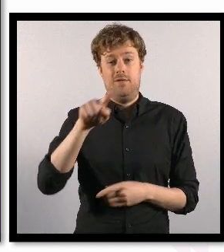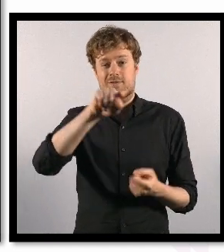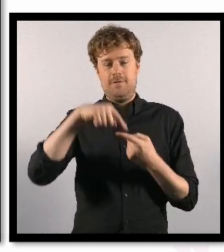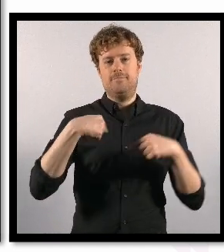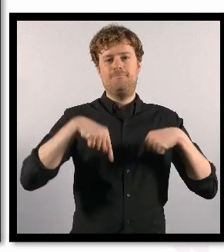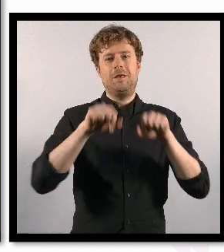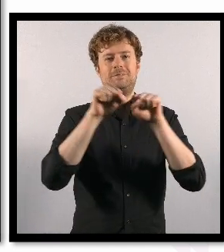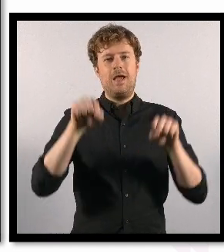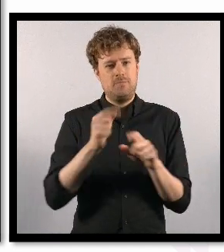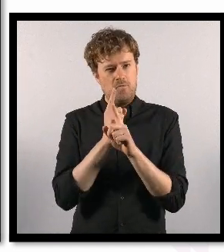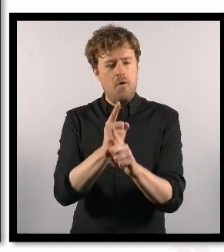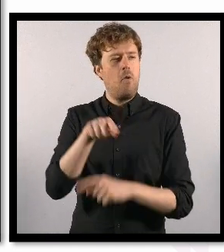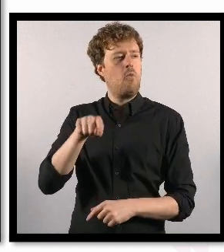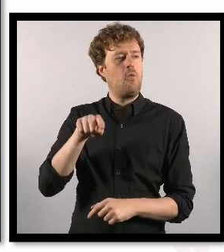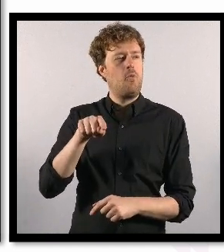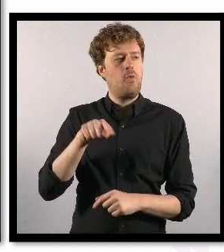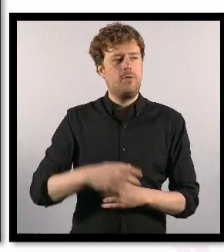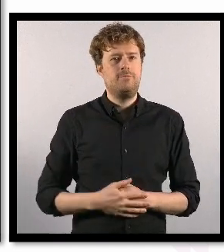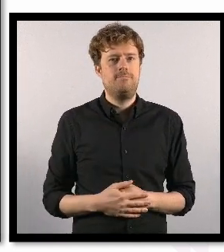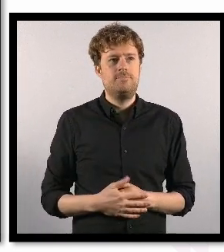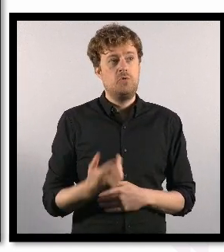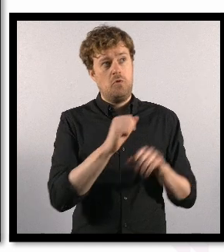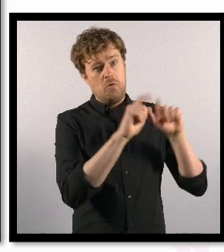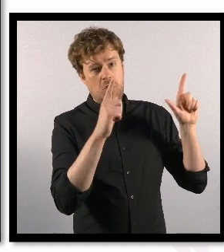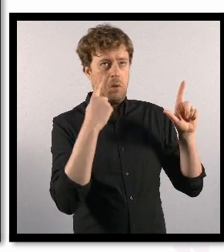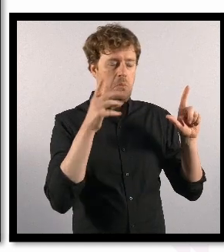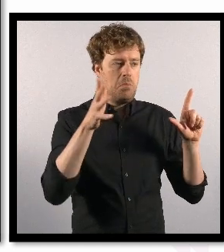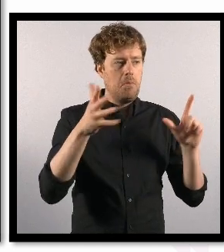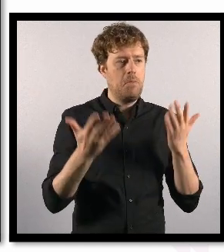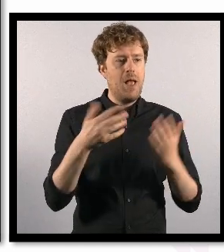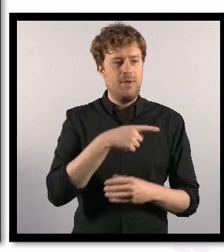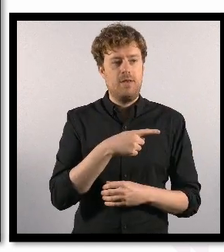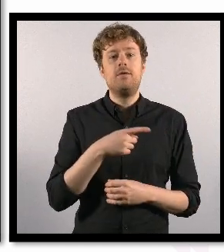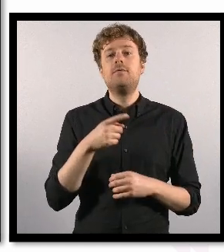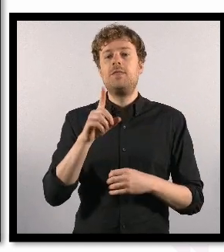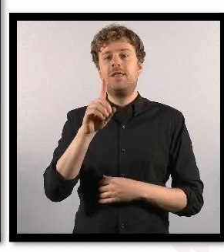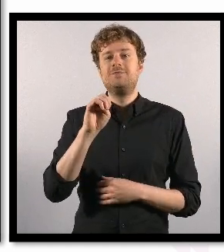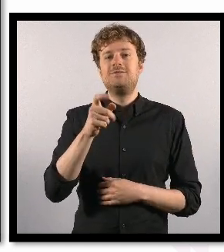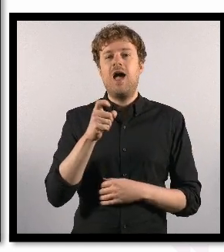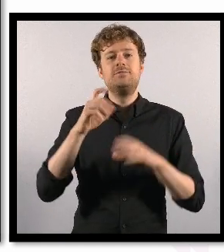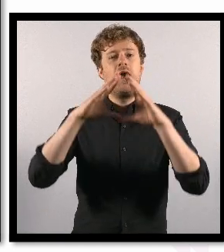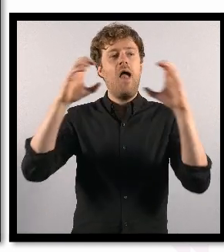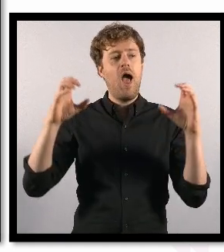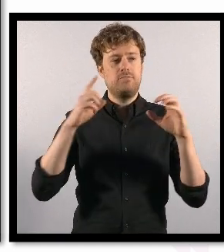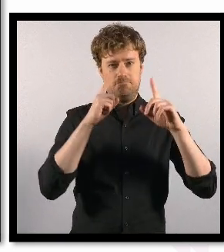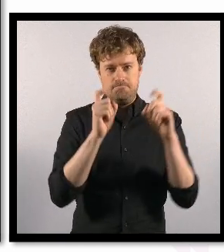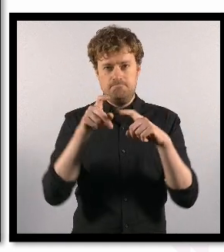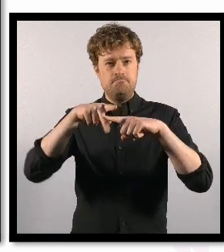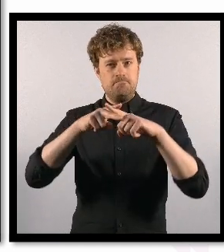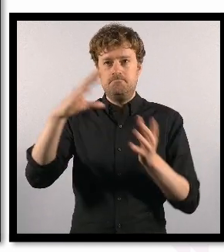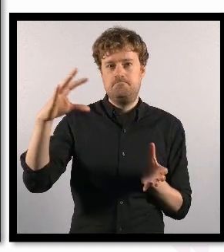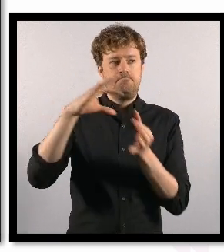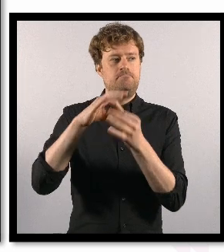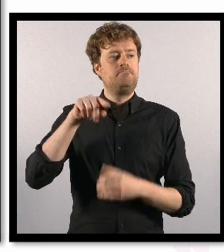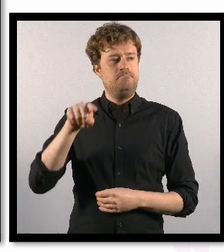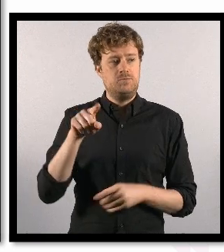Cloud, so in partnership with the MIT, PEPTONE, University of Copenhagen, and NVIDIA DGX Cloud. And we call this model